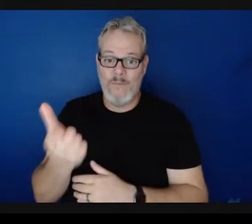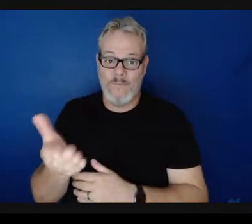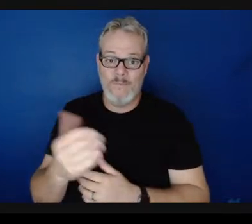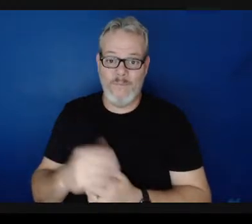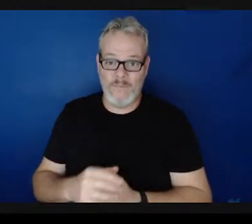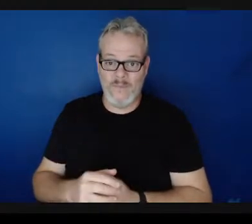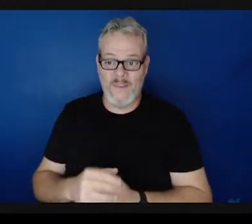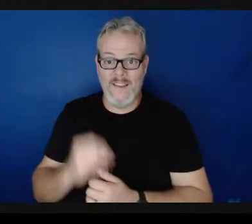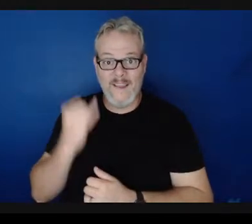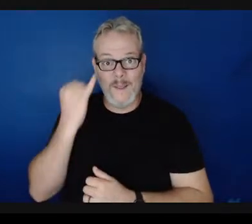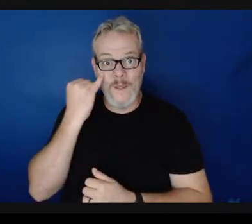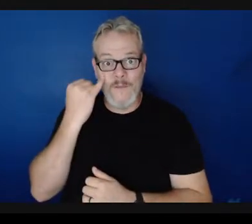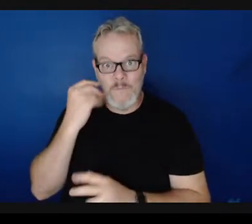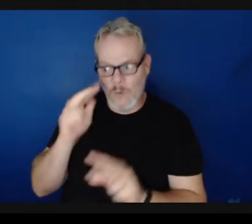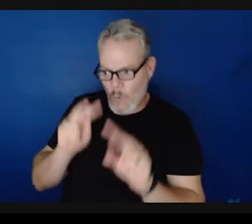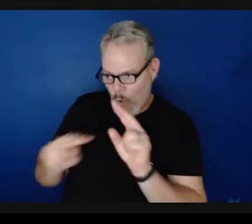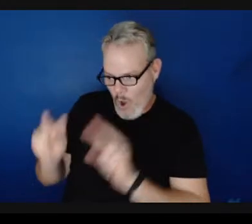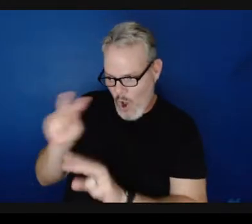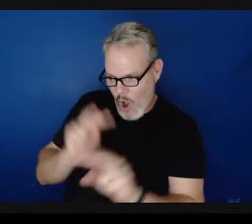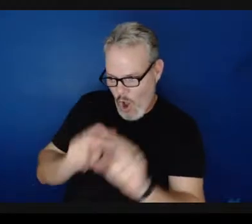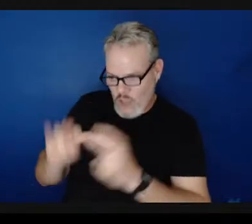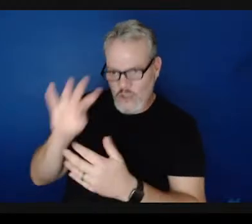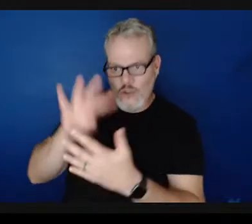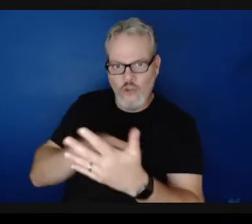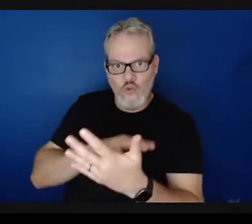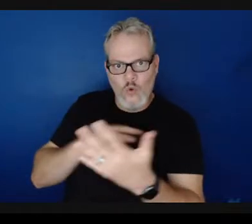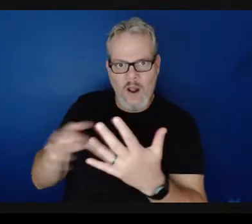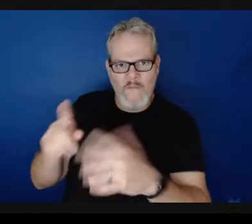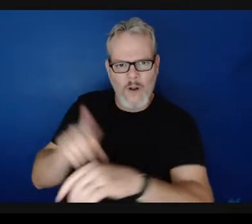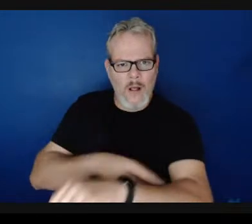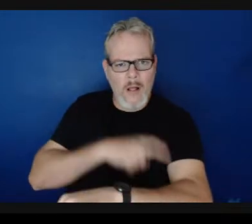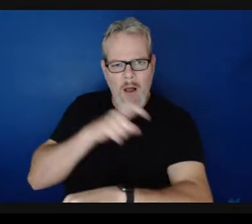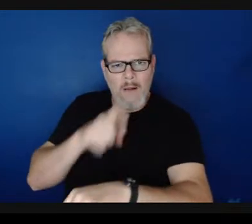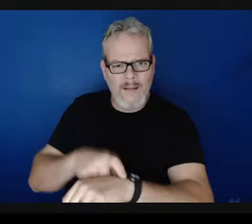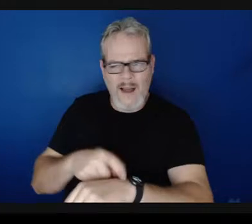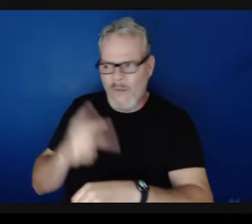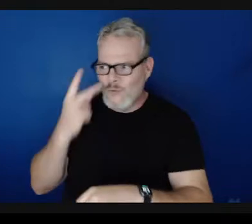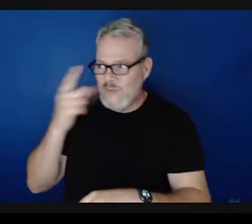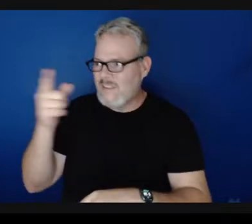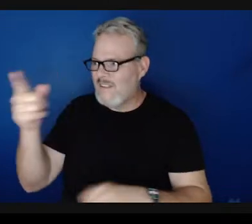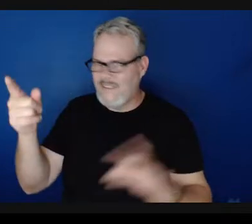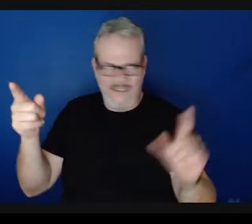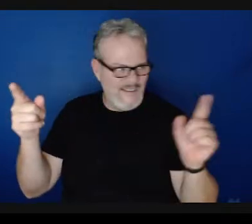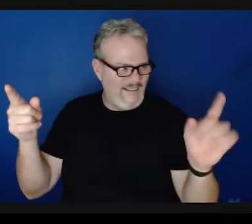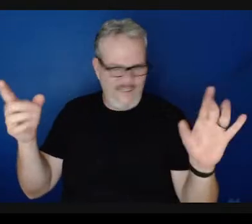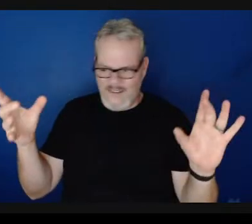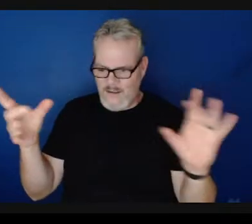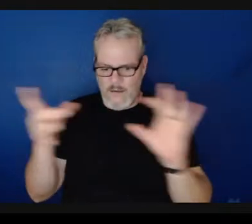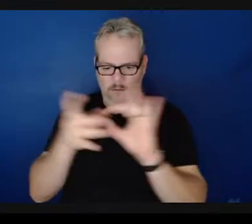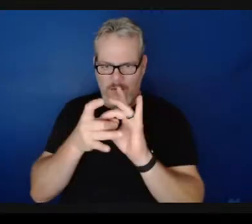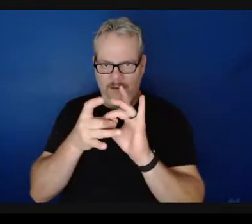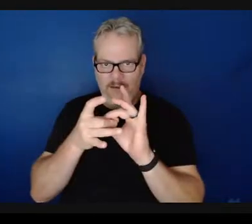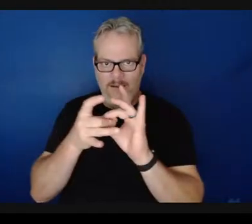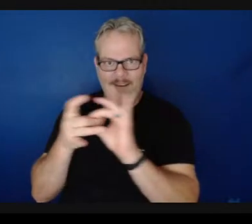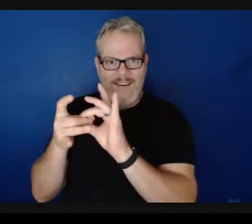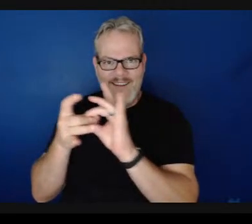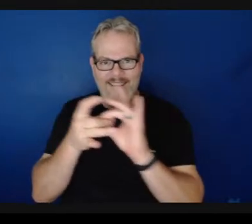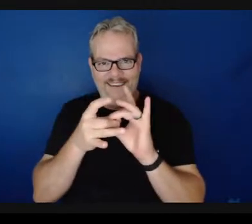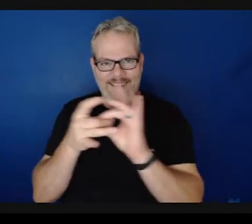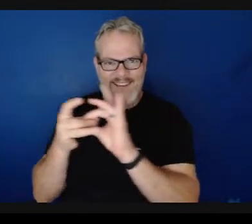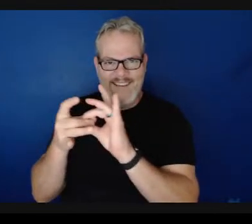if you've been watching this graph for a long time, this is really showing that the connection is not there between Pu'o and the summit at this time.